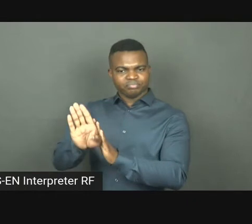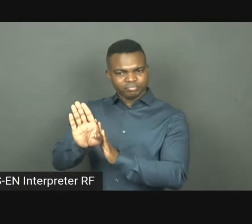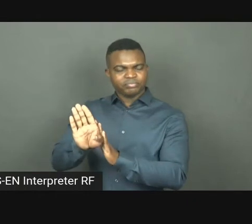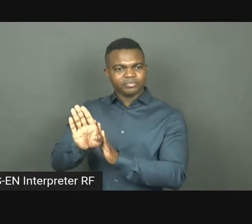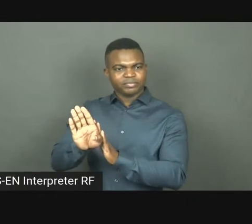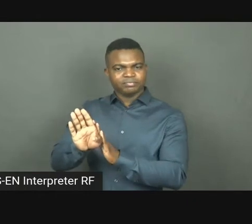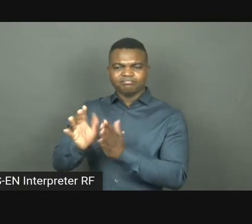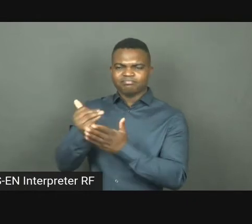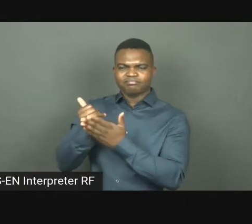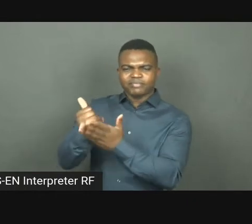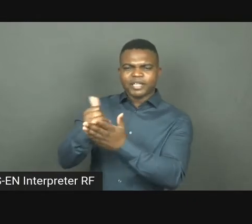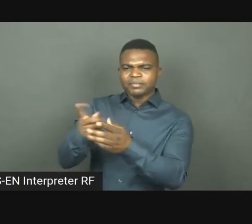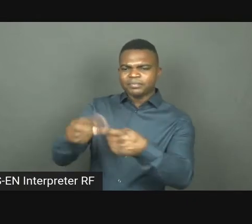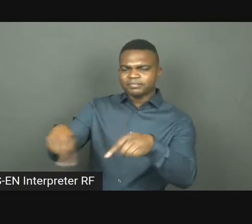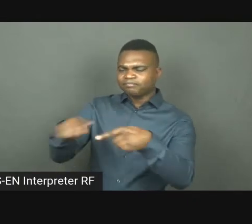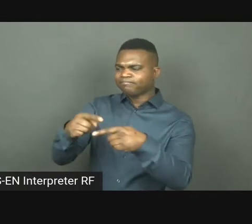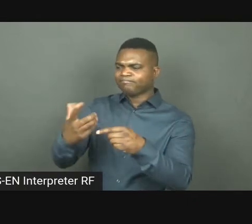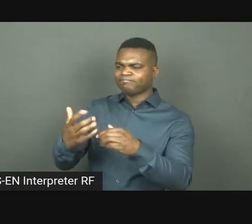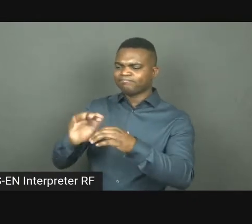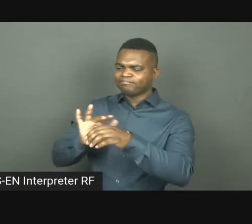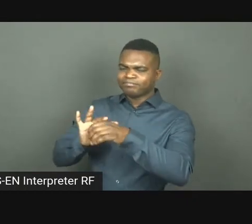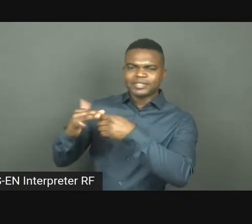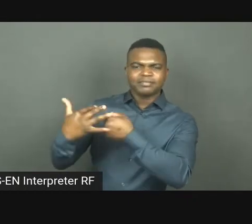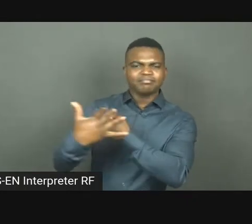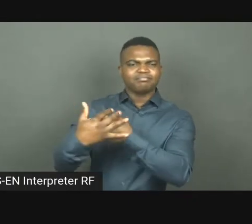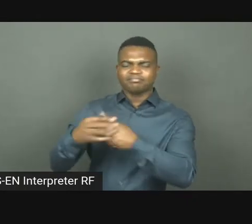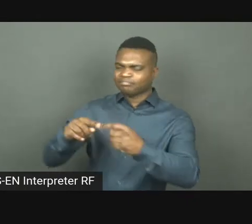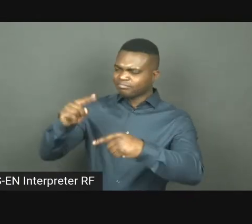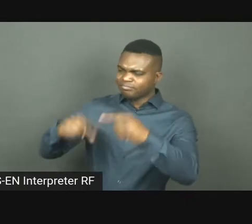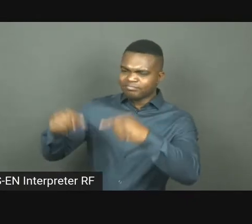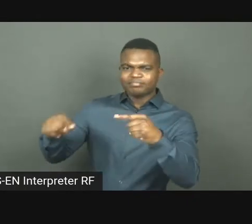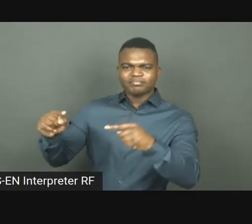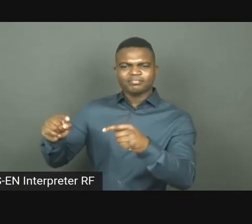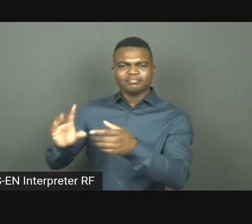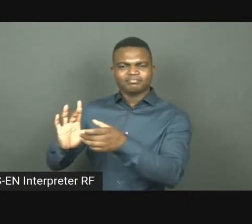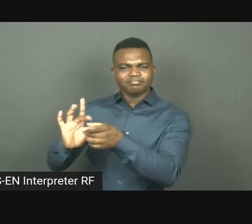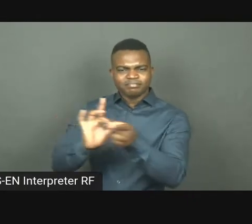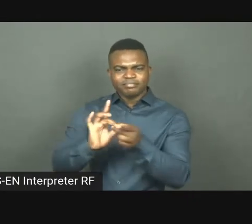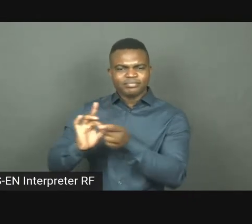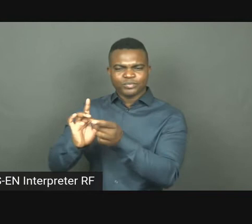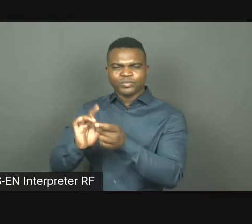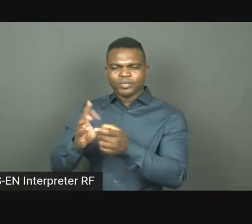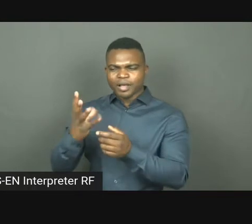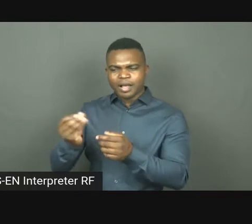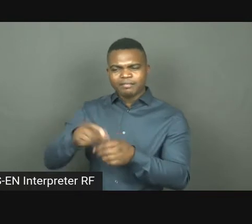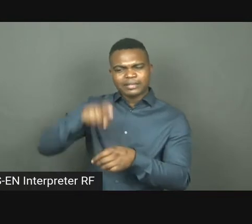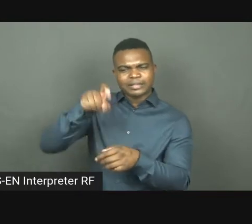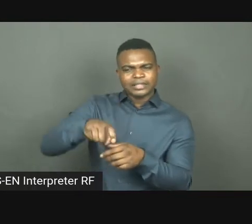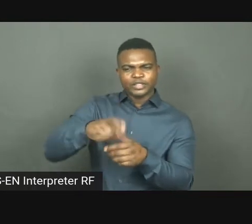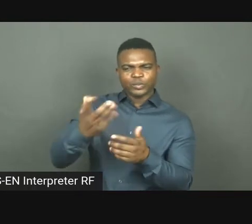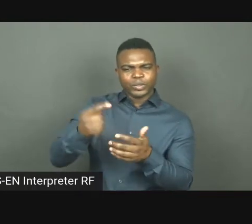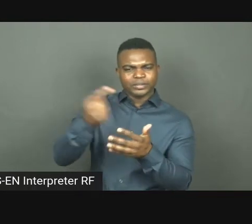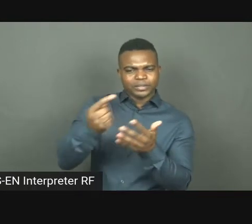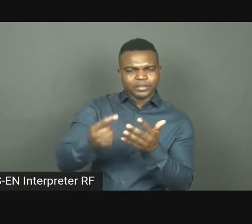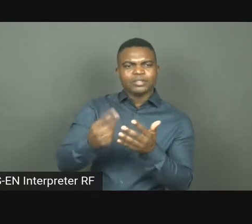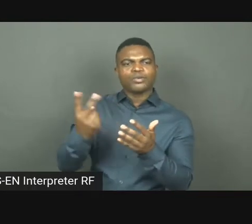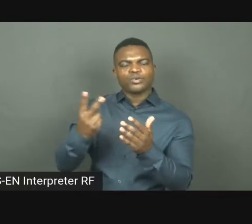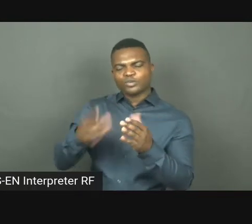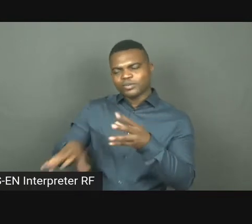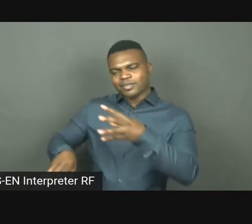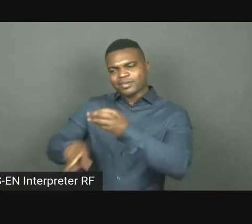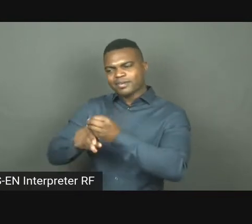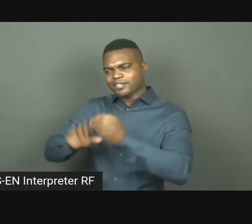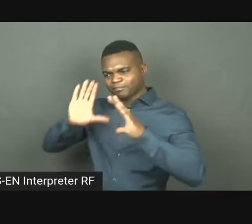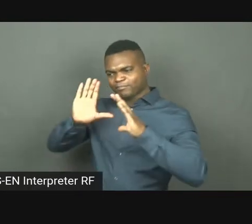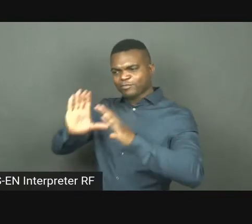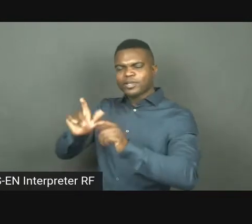individual nations and between individual nations, and how those funding mechanisms are implemented and carried